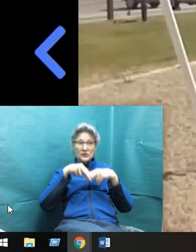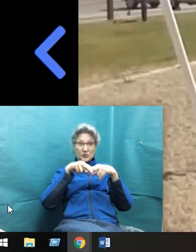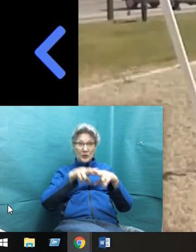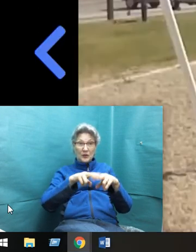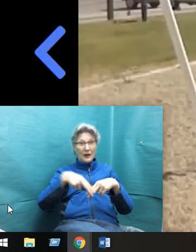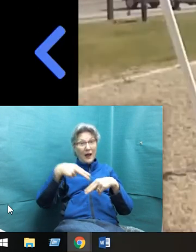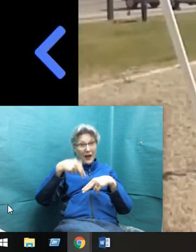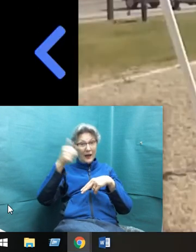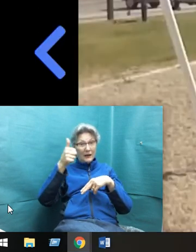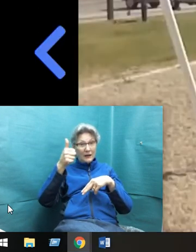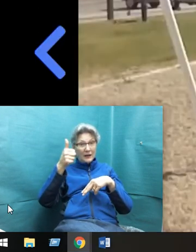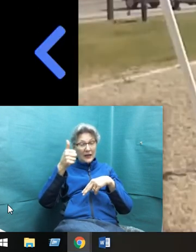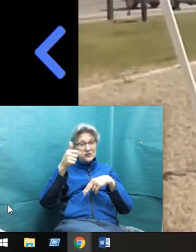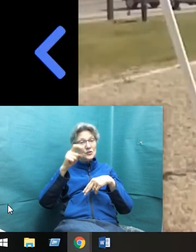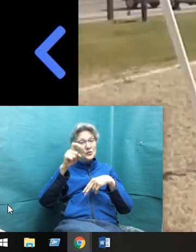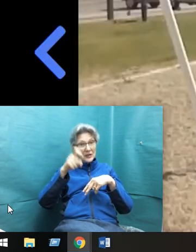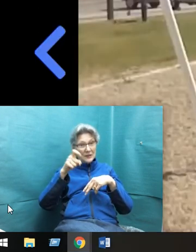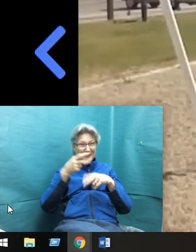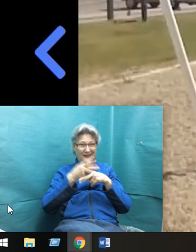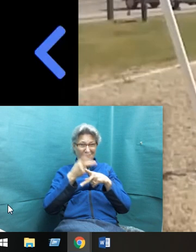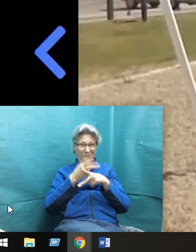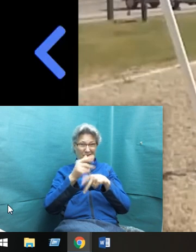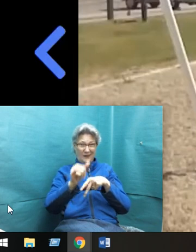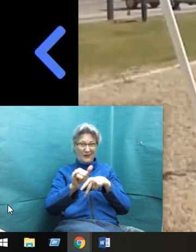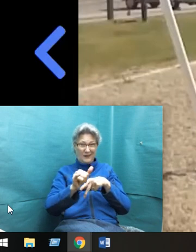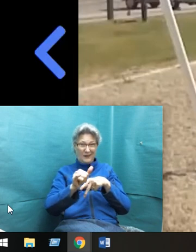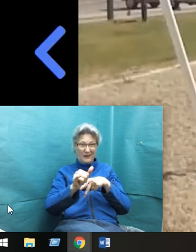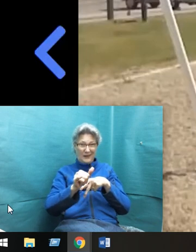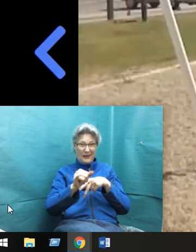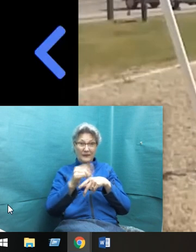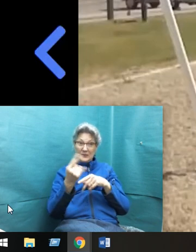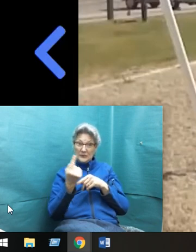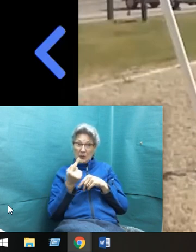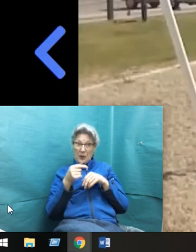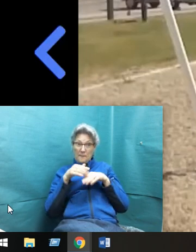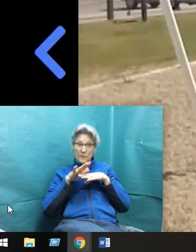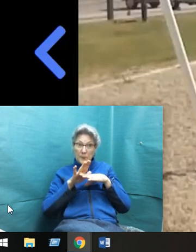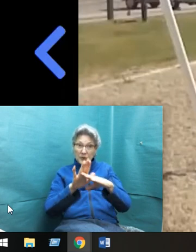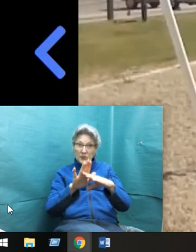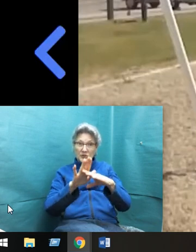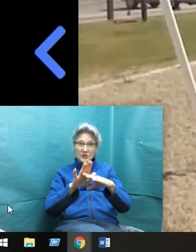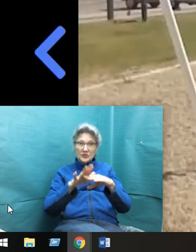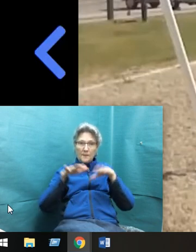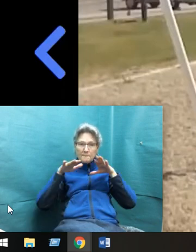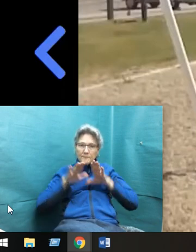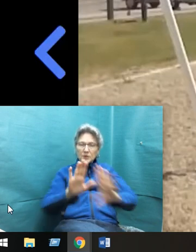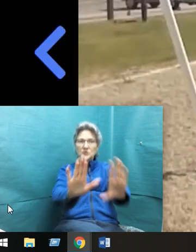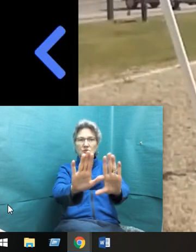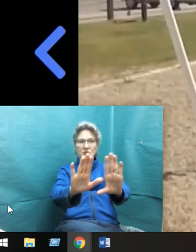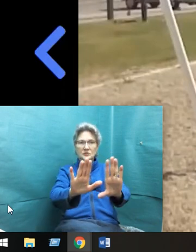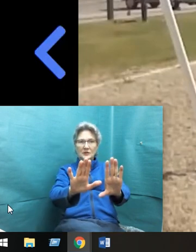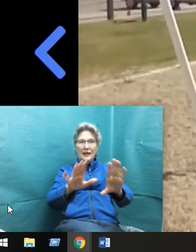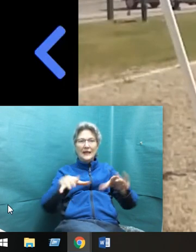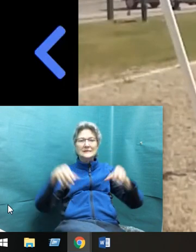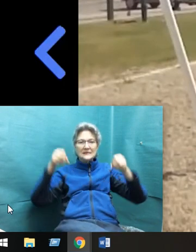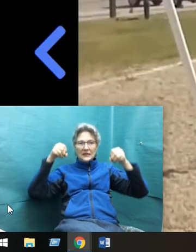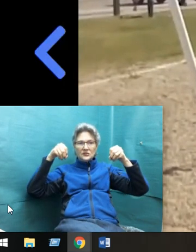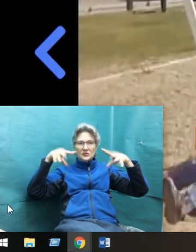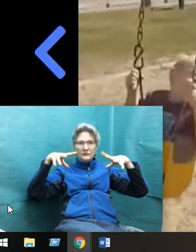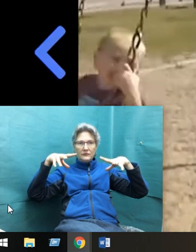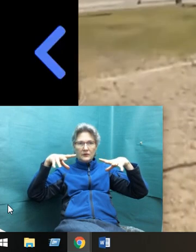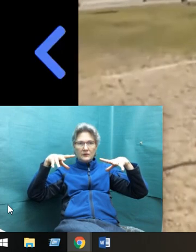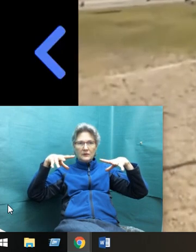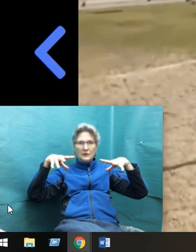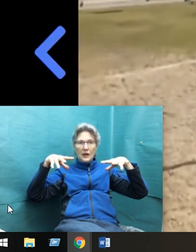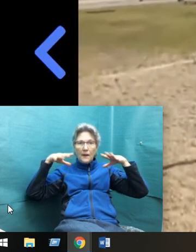gone higher. And so you do have to be careful with this, because if someone pushes on you rather than just lets you go, watch what happens.